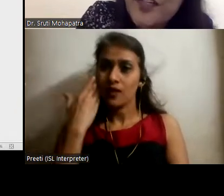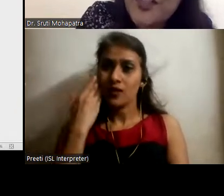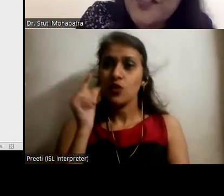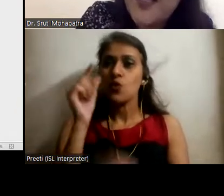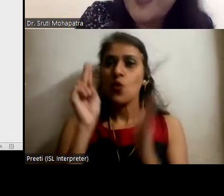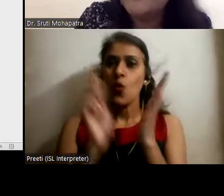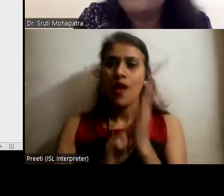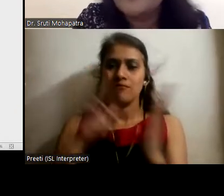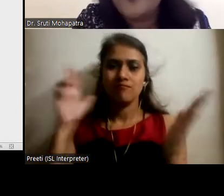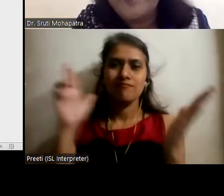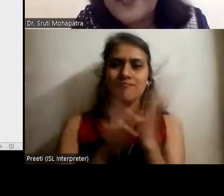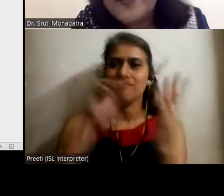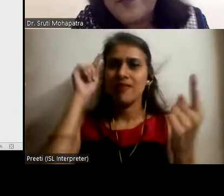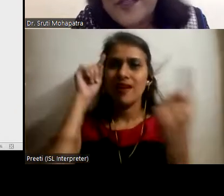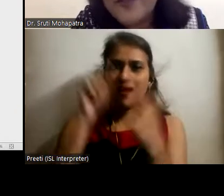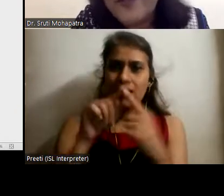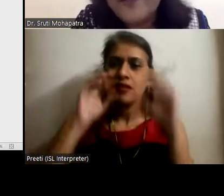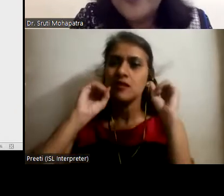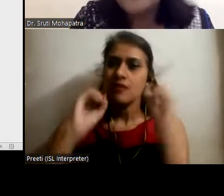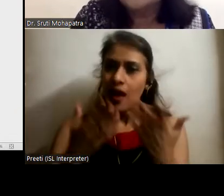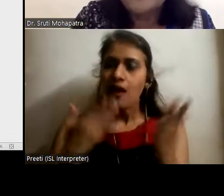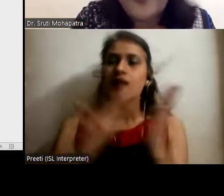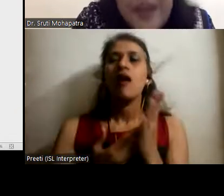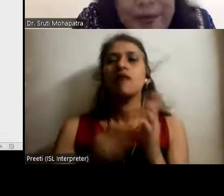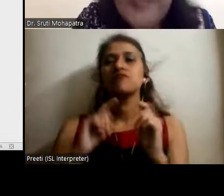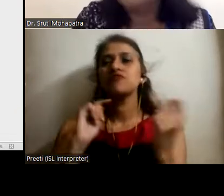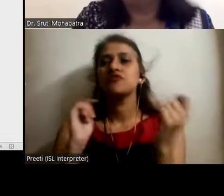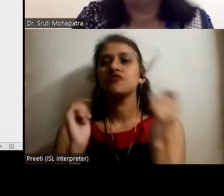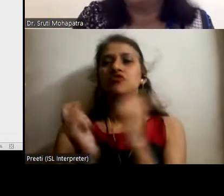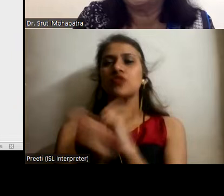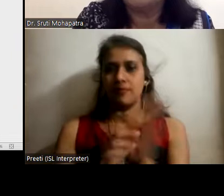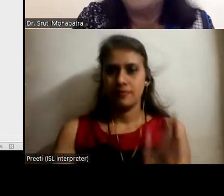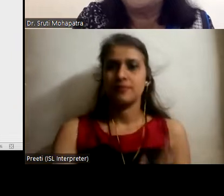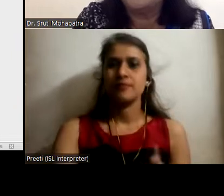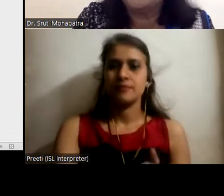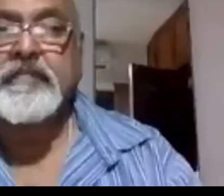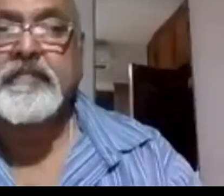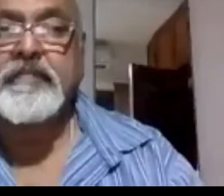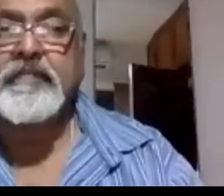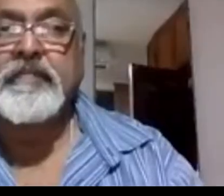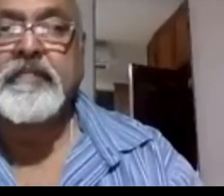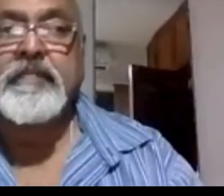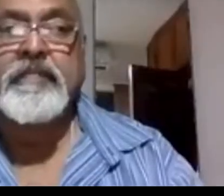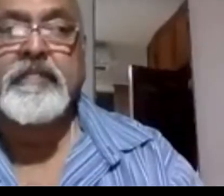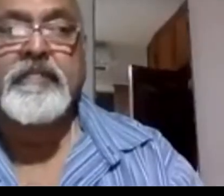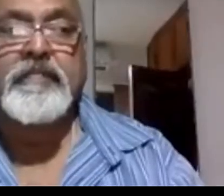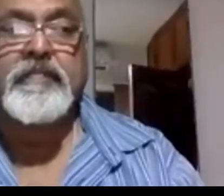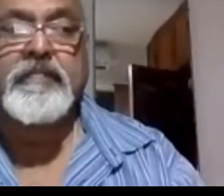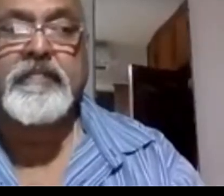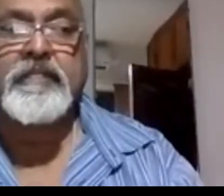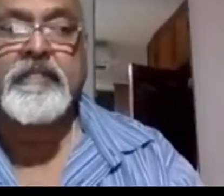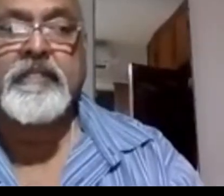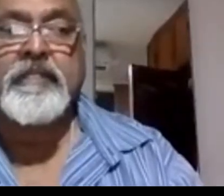United Nations, and it was called Beijing Plus 5. So in Beijing Plus 5 in the United Nations, I